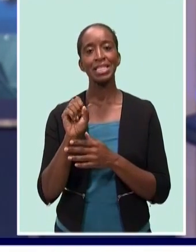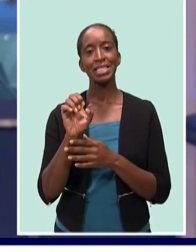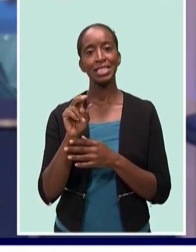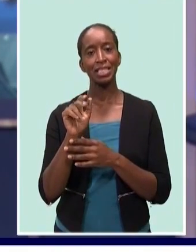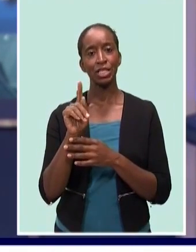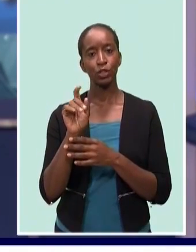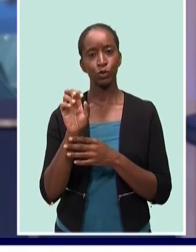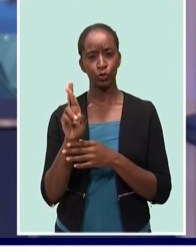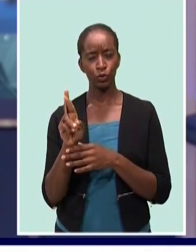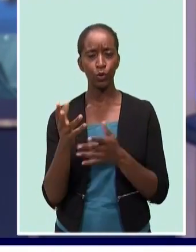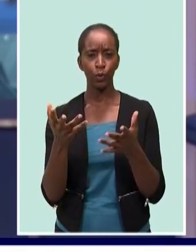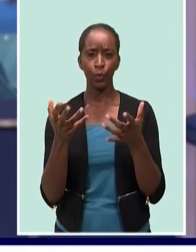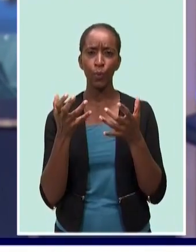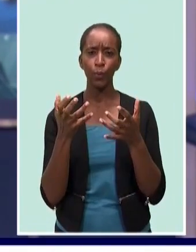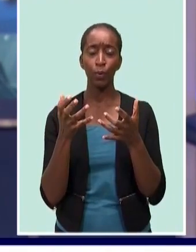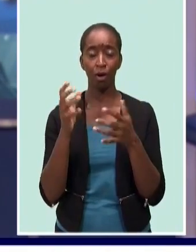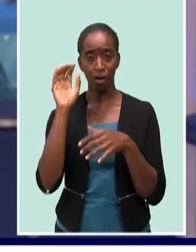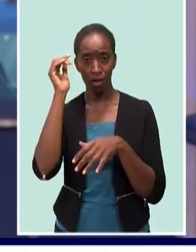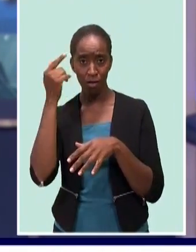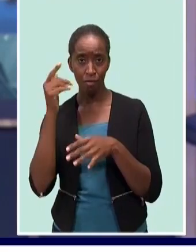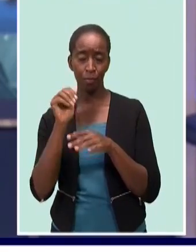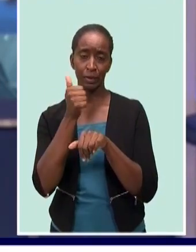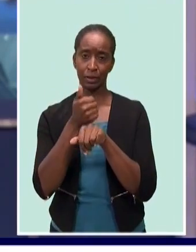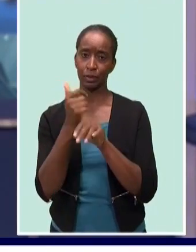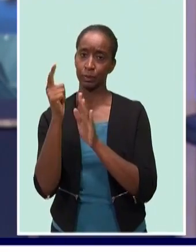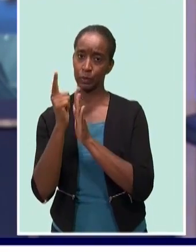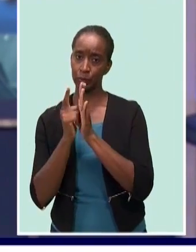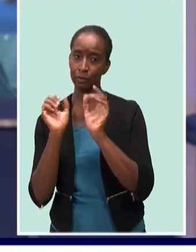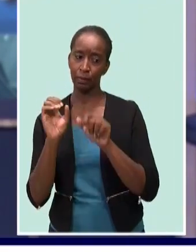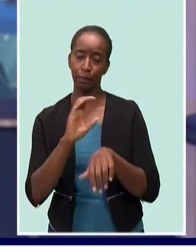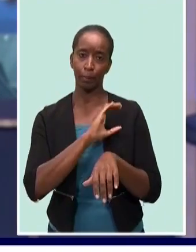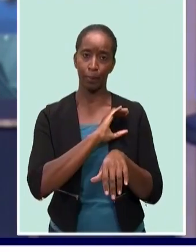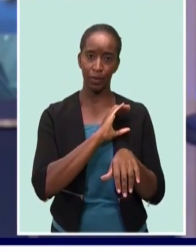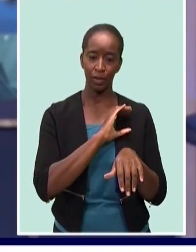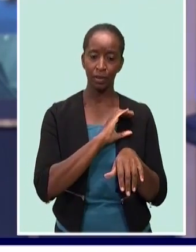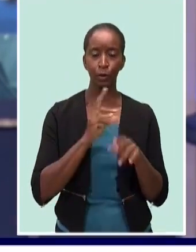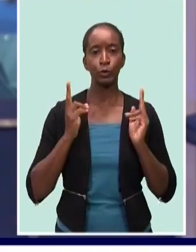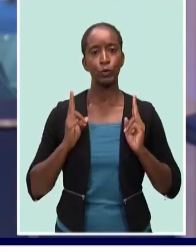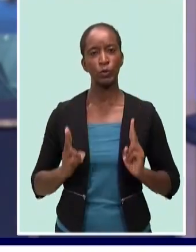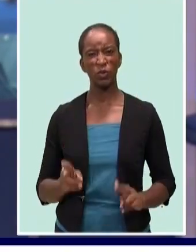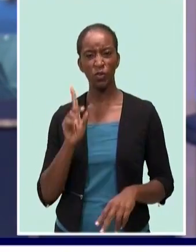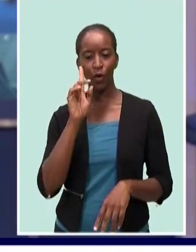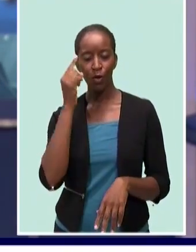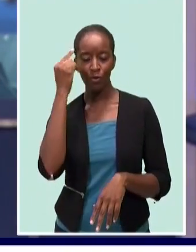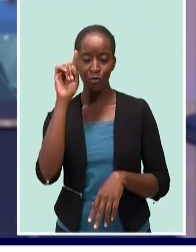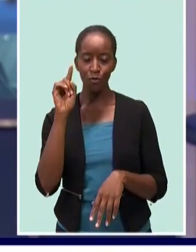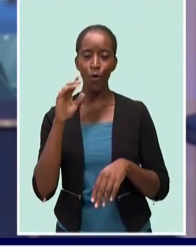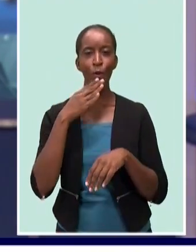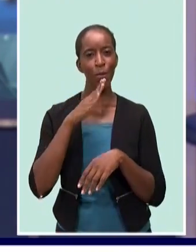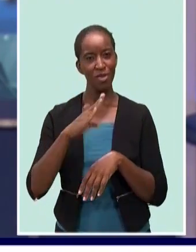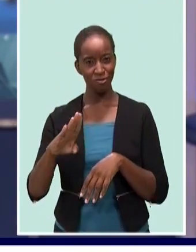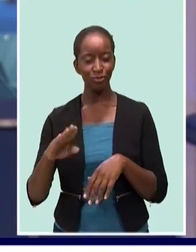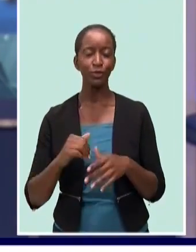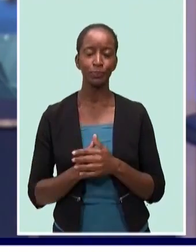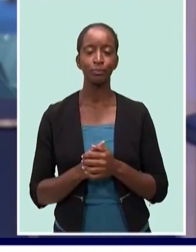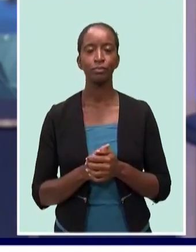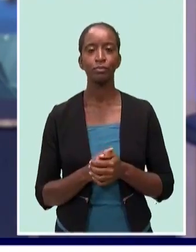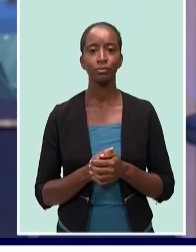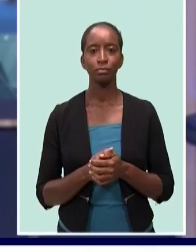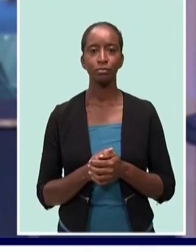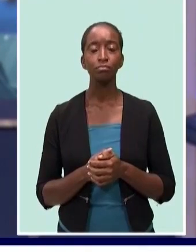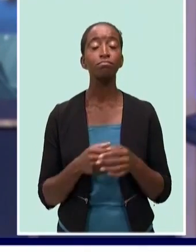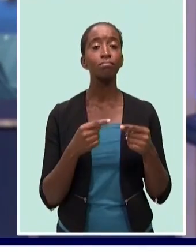relevant legislation which will allow police officers to wear beach uniforms supplied by the association. Well, the opposition leader Bishop